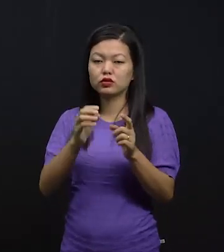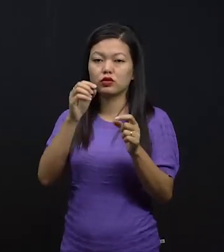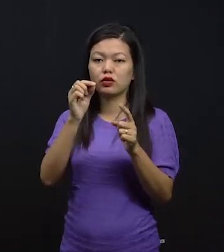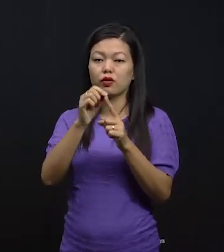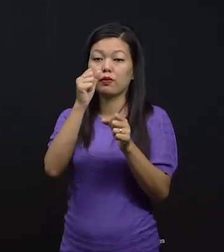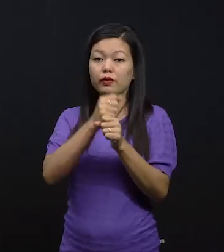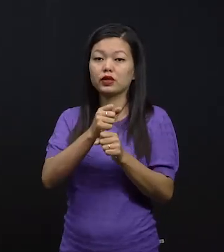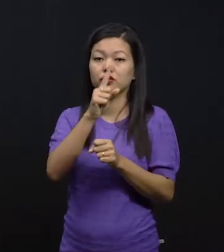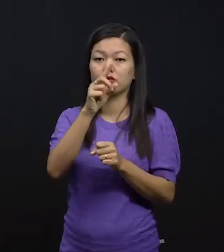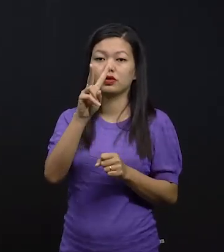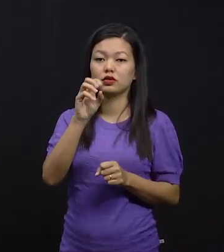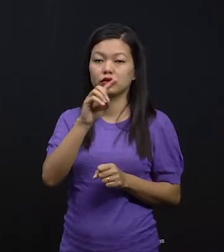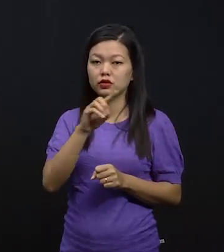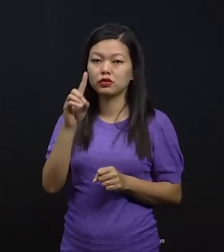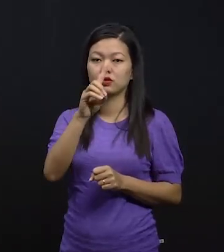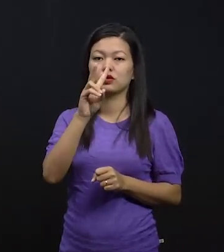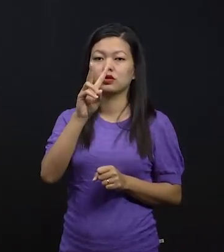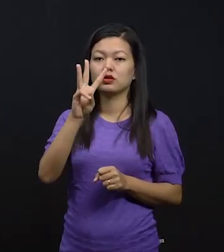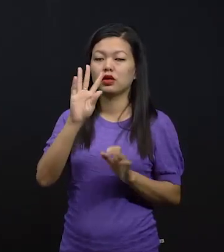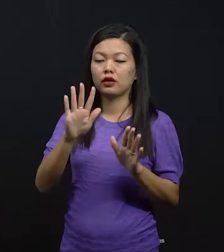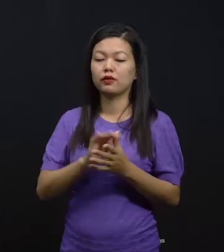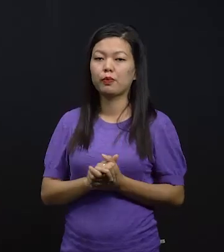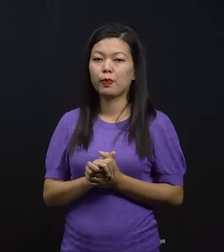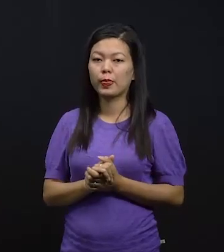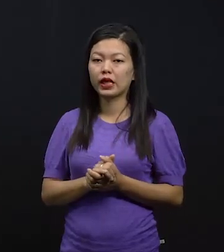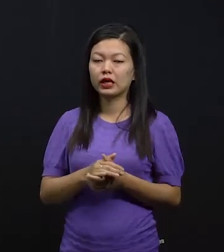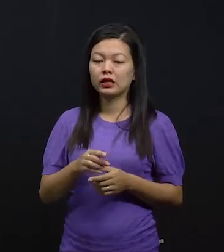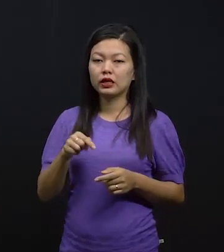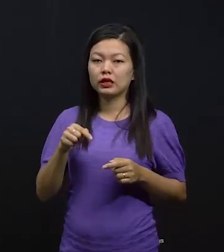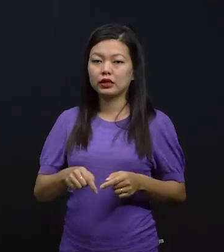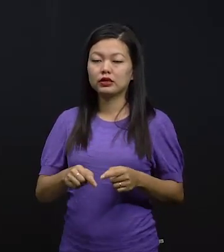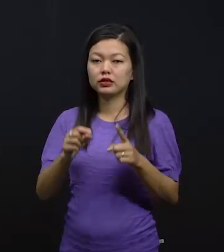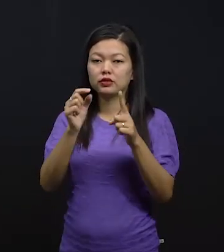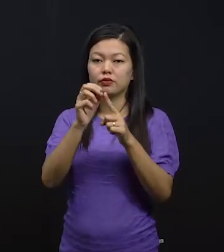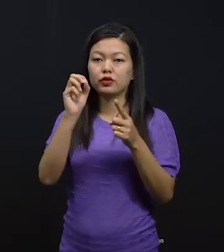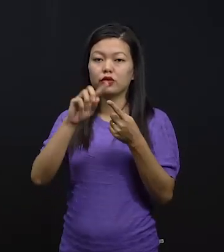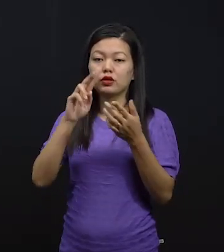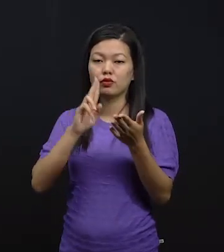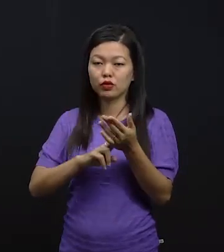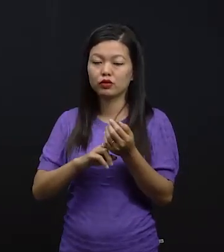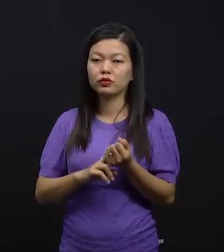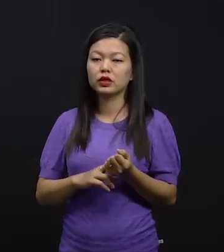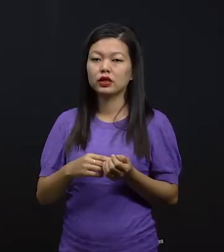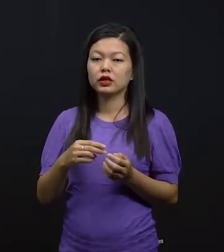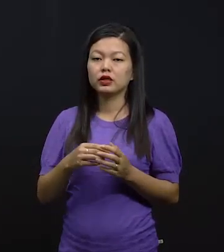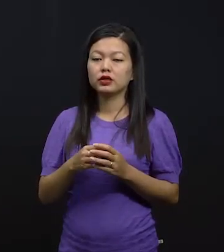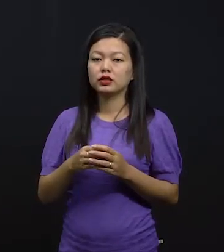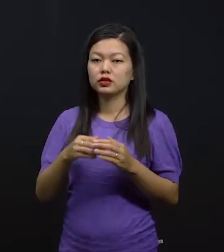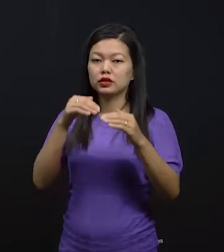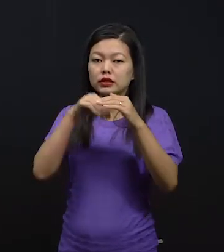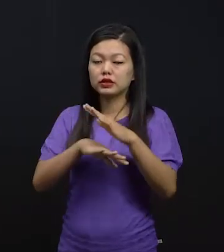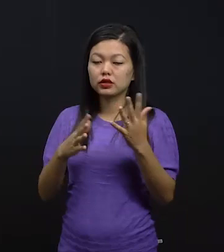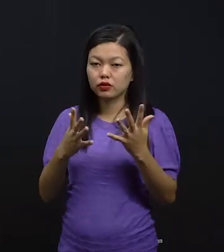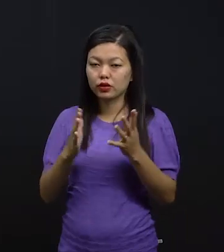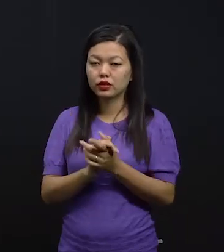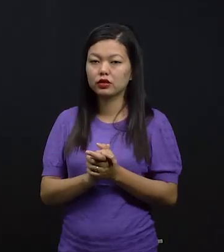123. Okay, The Wind Hover is a sonnet. We know the different types of poems, right? We have the ballads, we